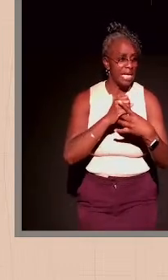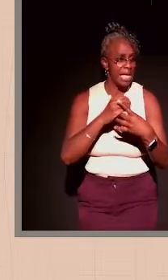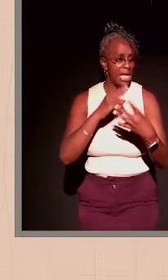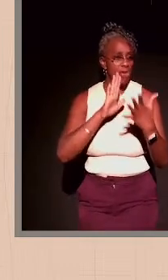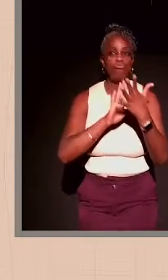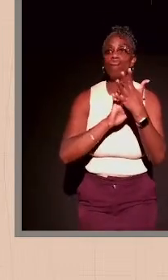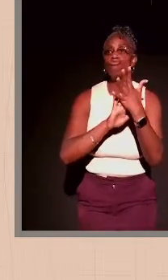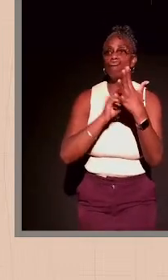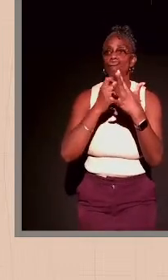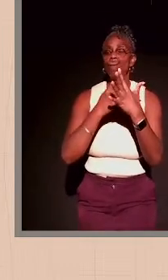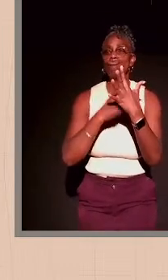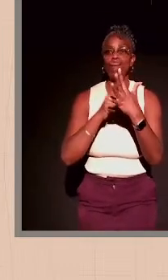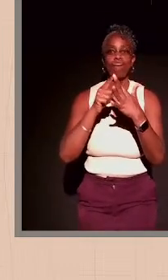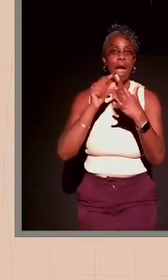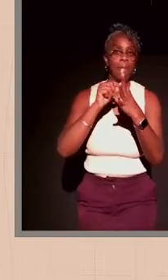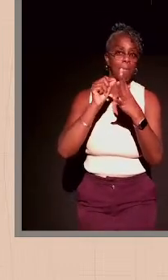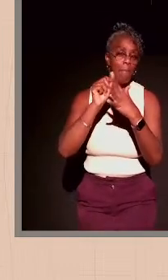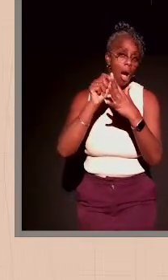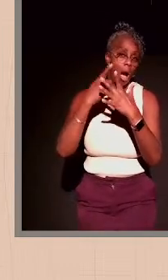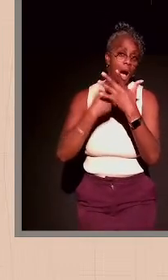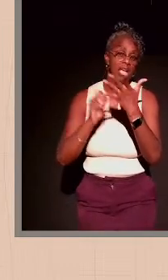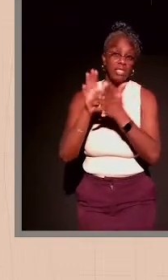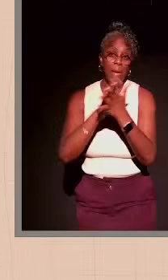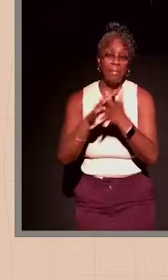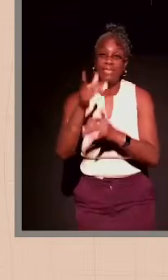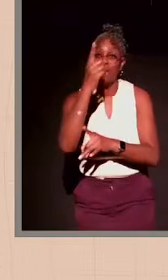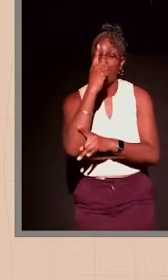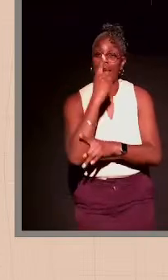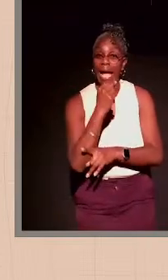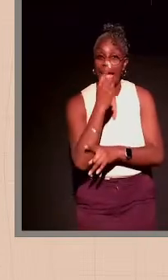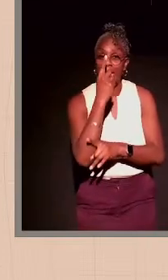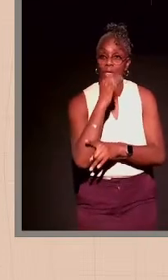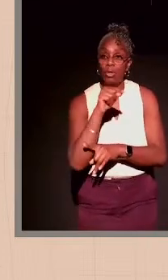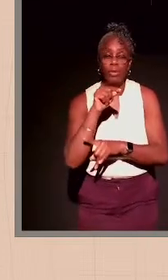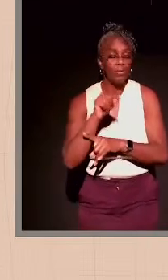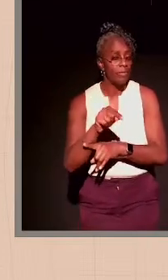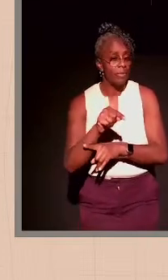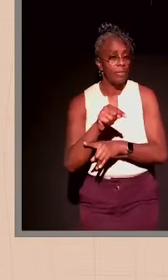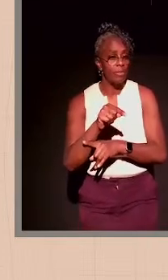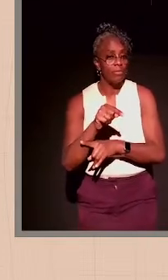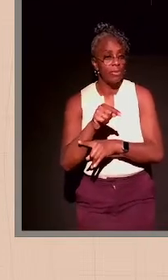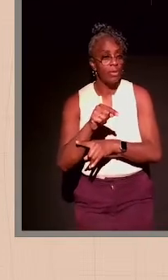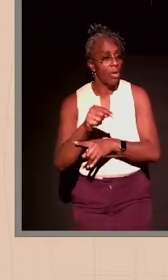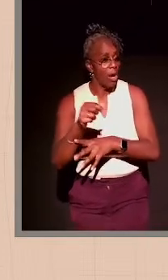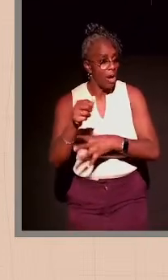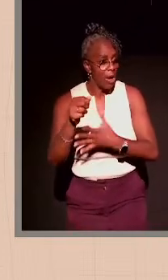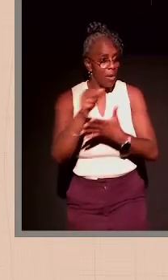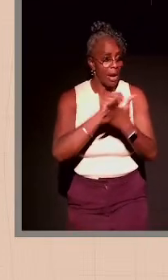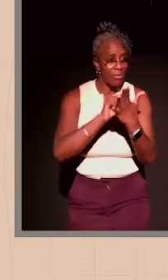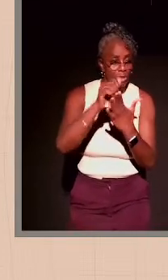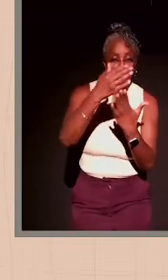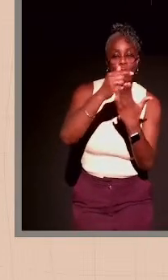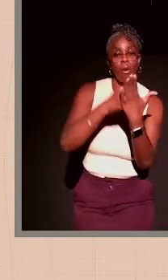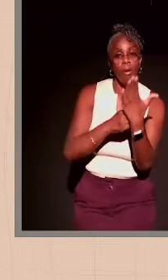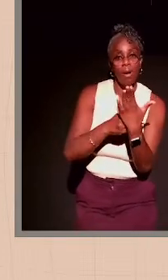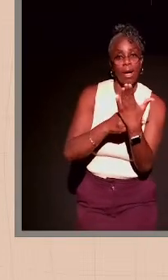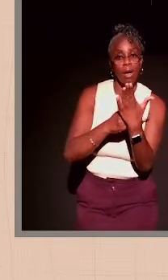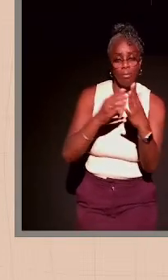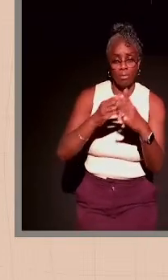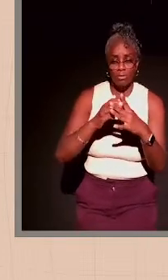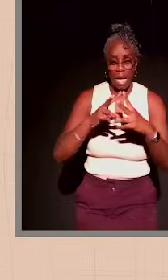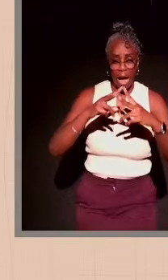which basically allows me to reassign any parameter of double